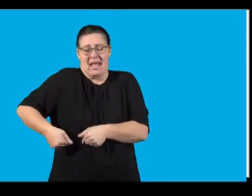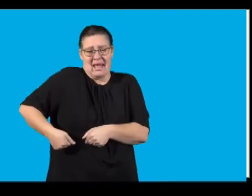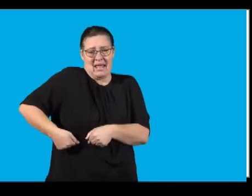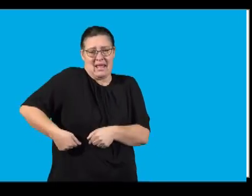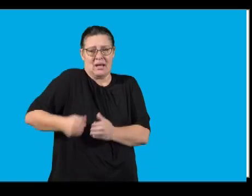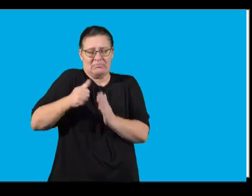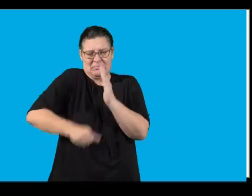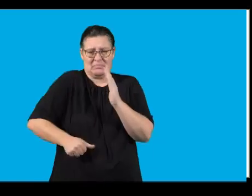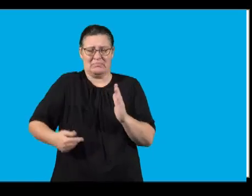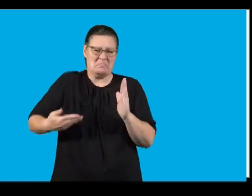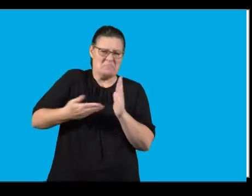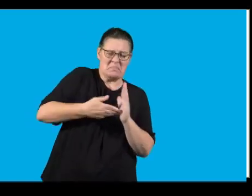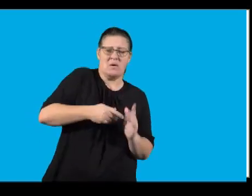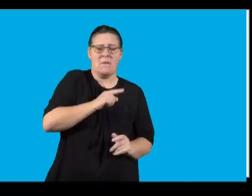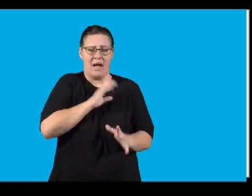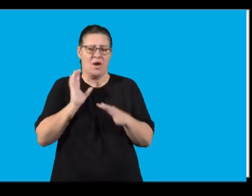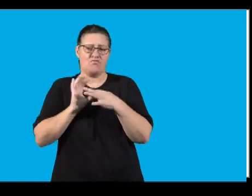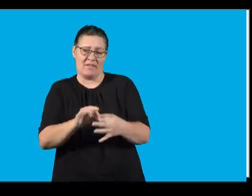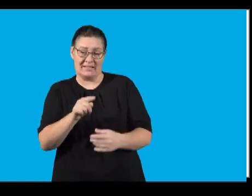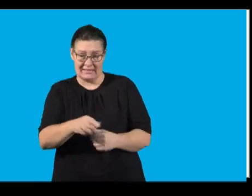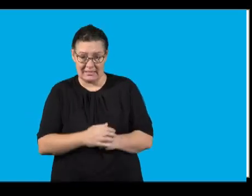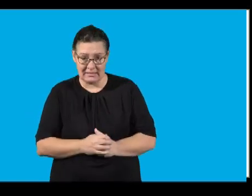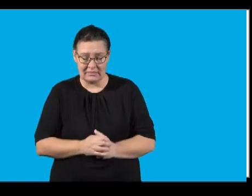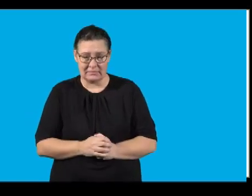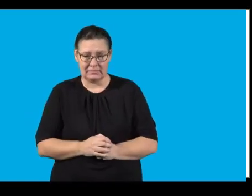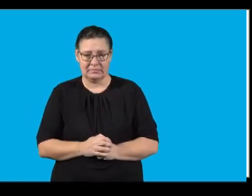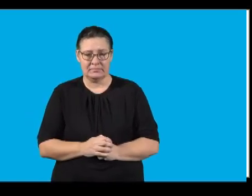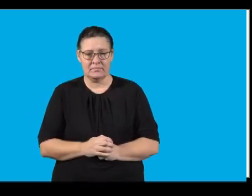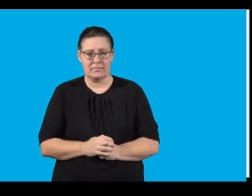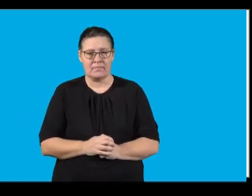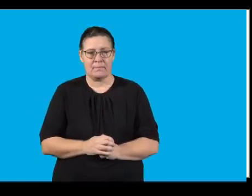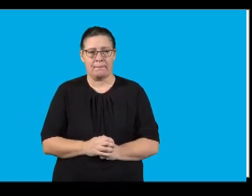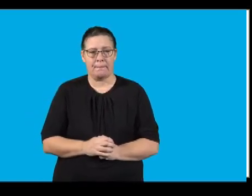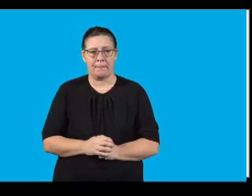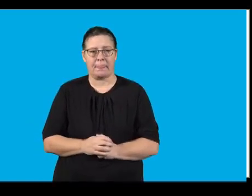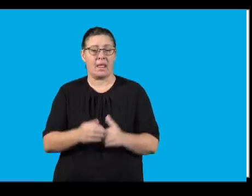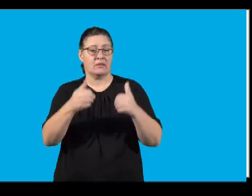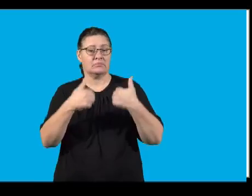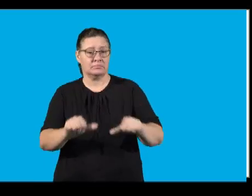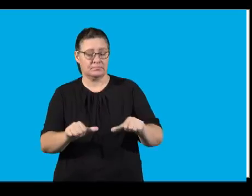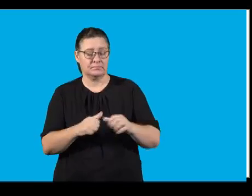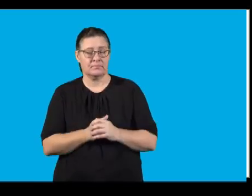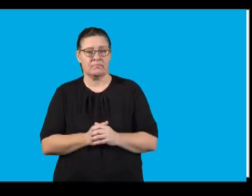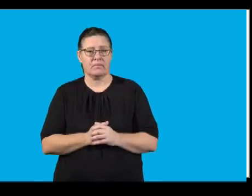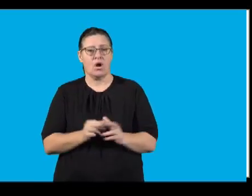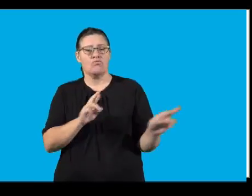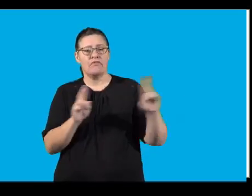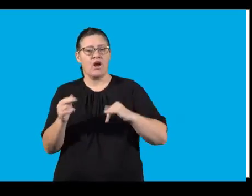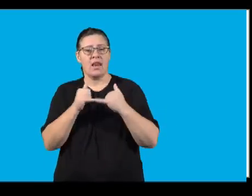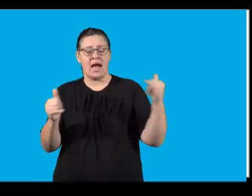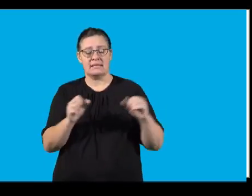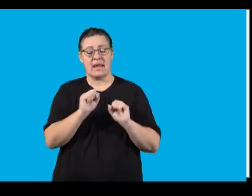care of those wounds. The effectiveness, why is it relevant? Okay, and let's move on to our next